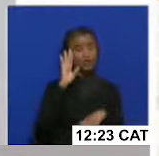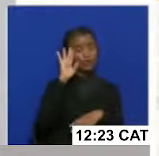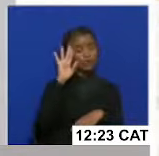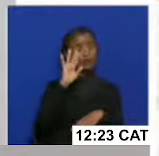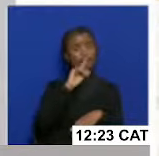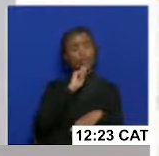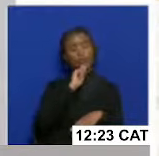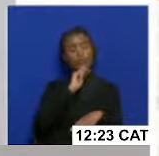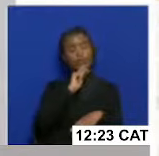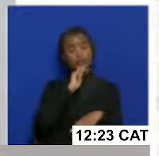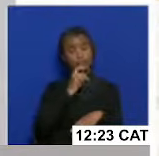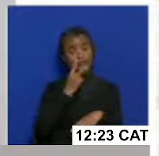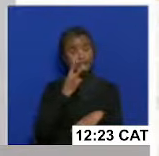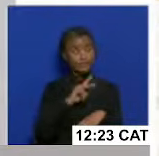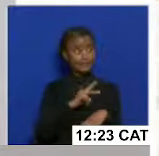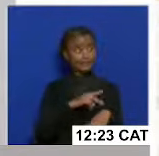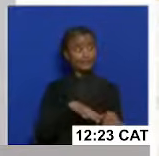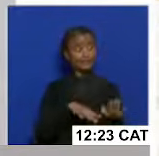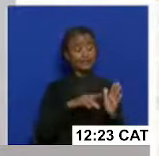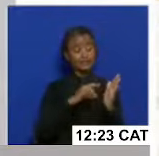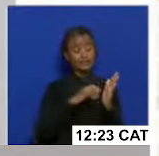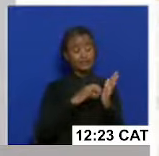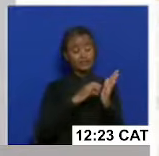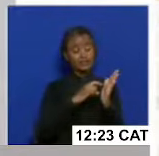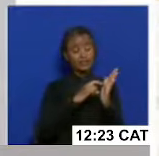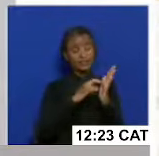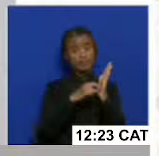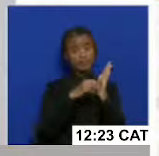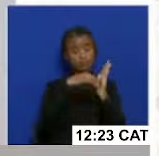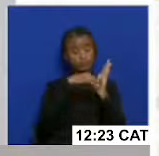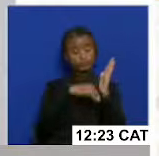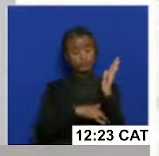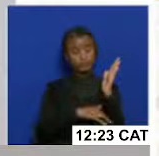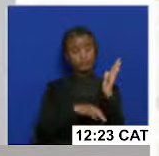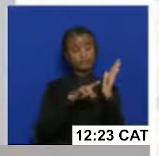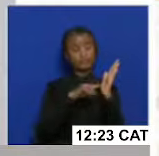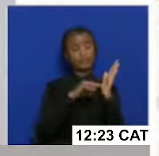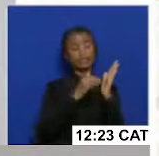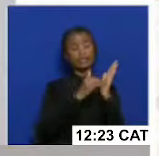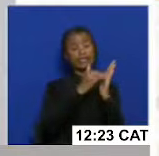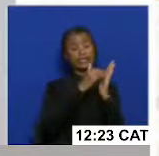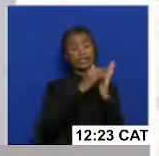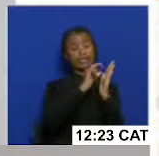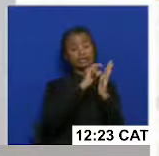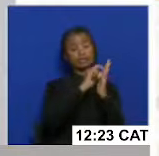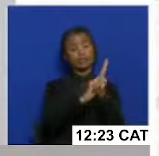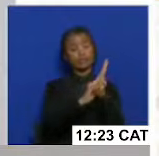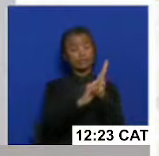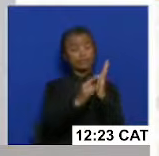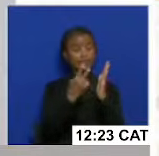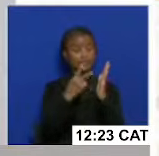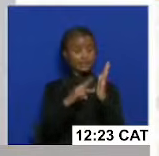top has an arrow pointing to the right, and it says "forwarded." Do you see that?